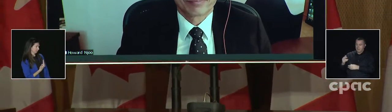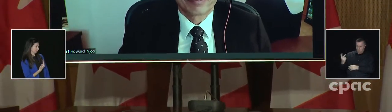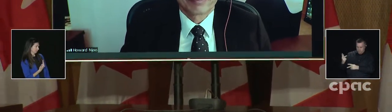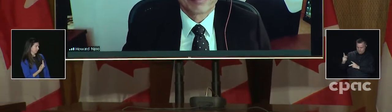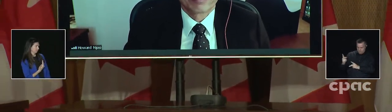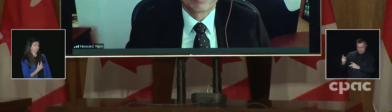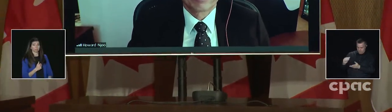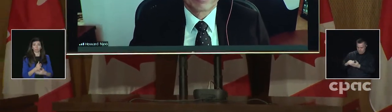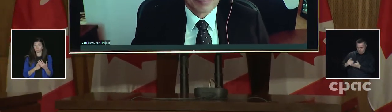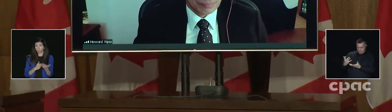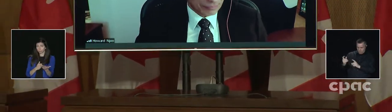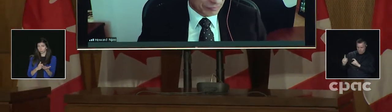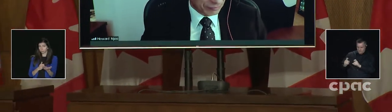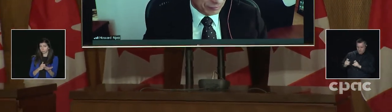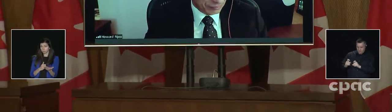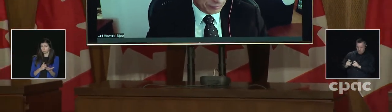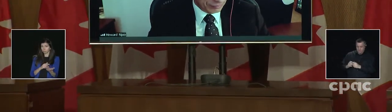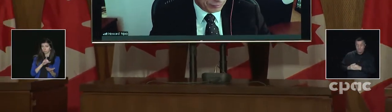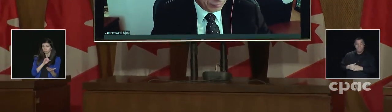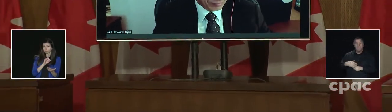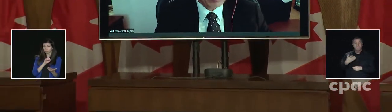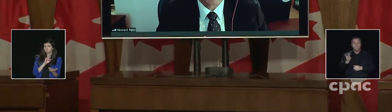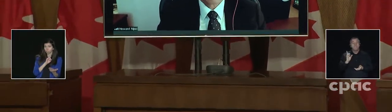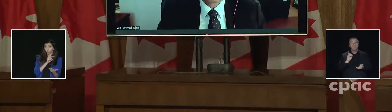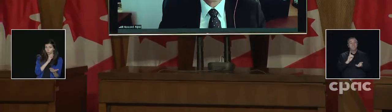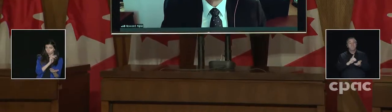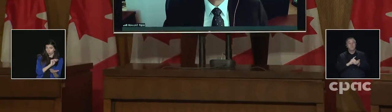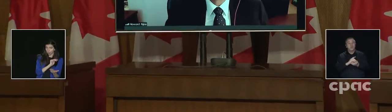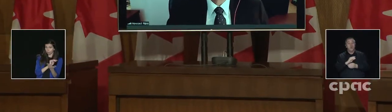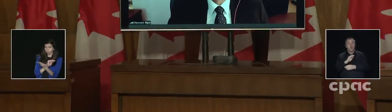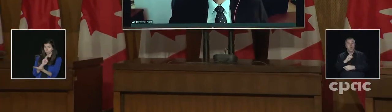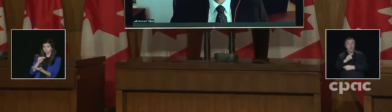Dr. Njoo, Dr. Tam, are you able to take those 3 questions?